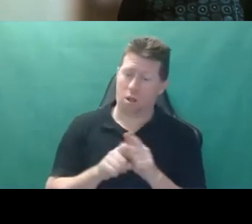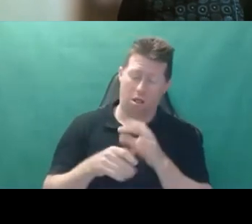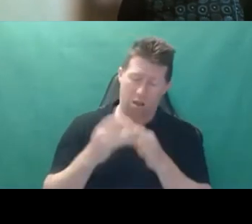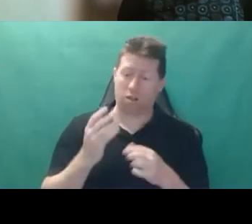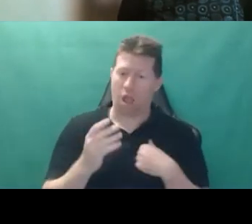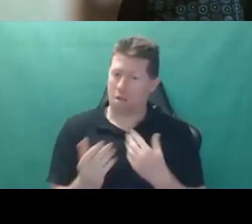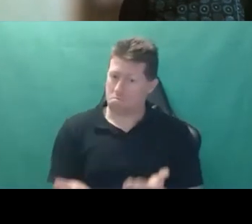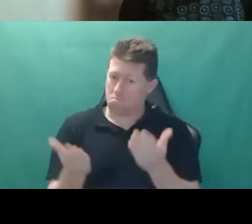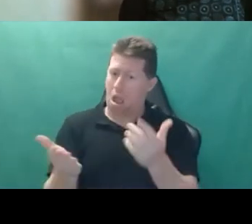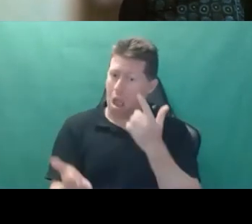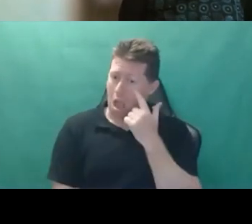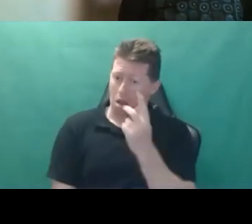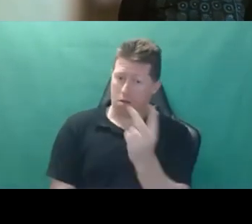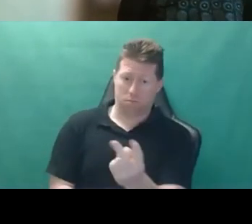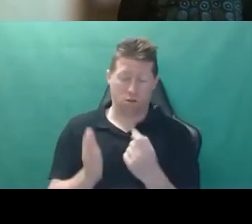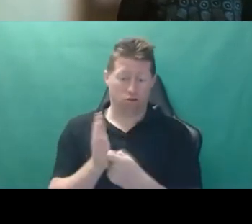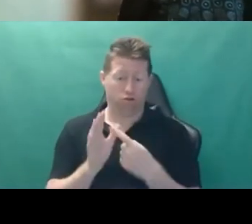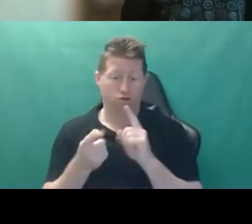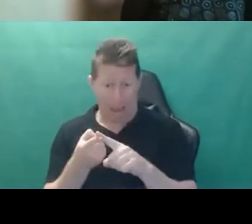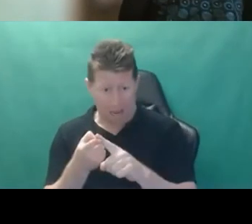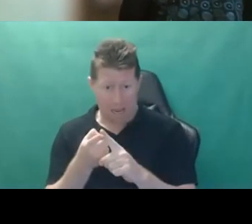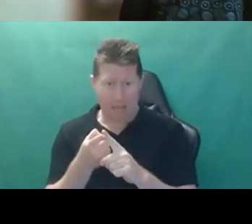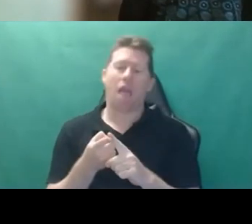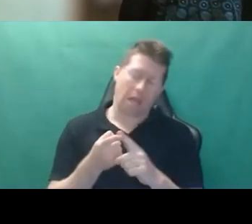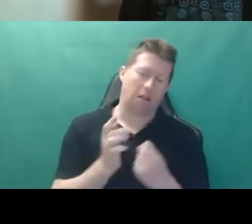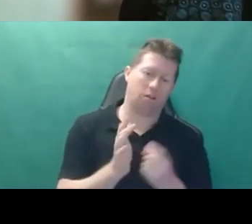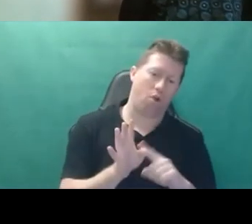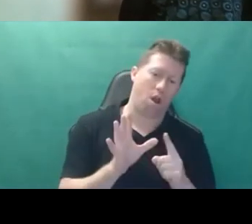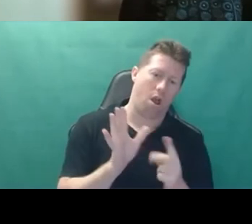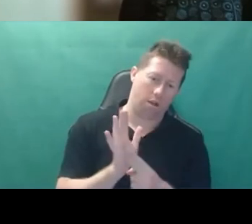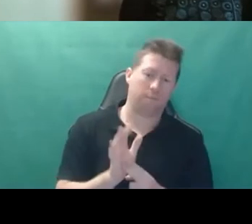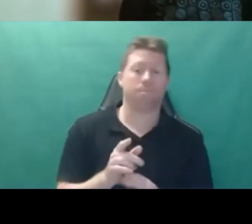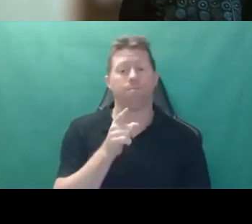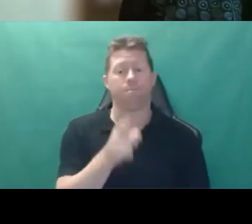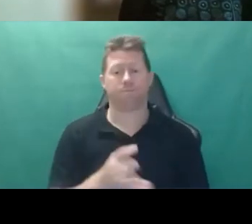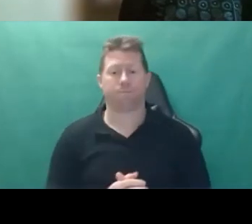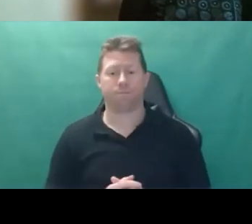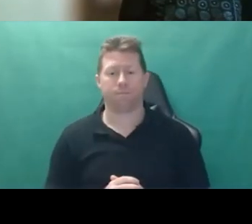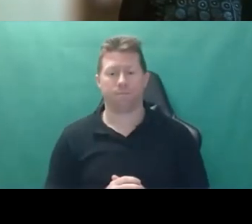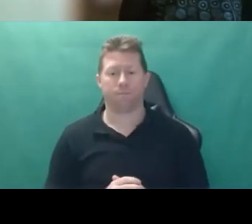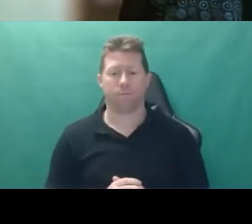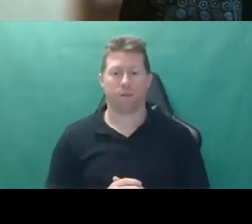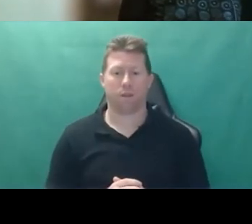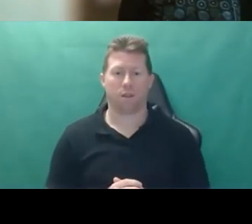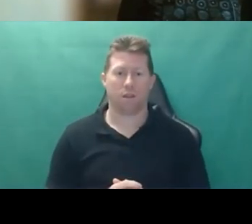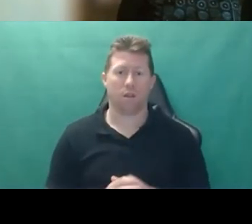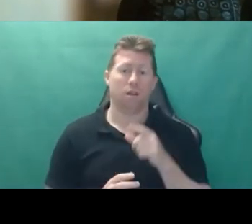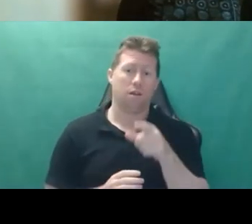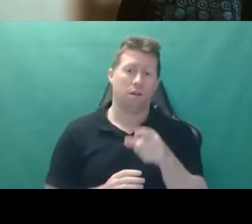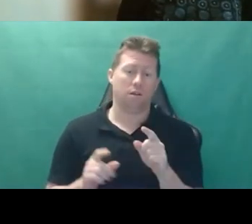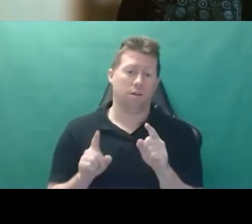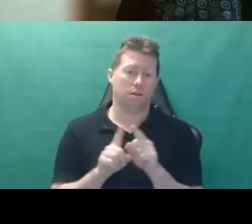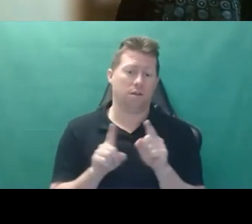hand that over to Ray first and then over to Ryan. Um, well, yeah, like, um, most, uh, models, the